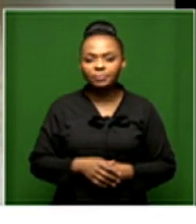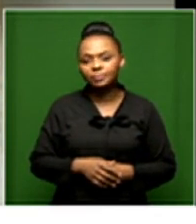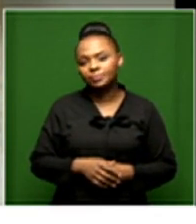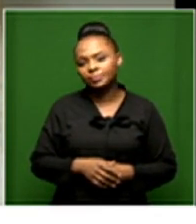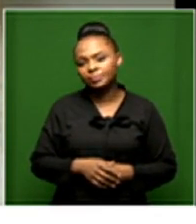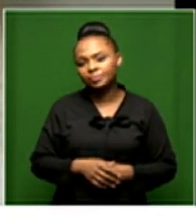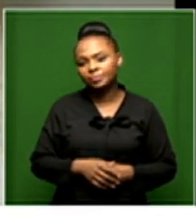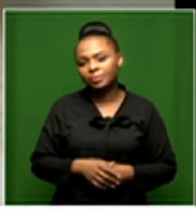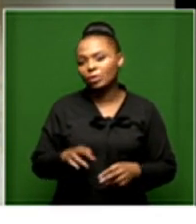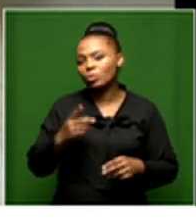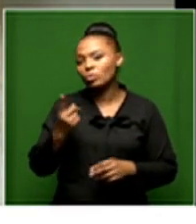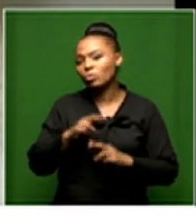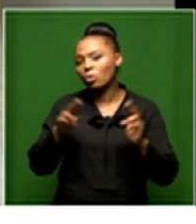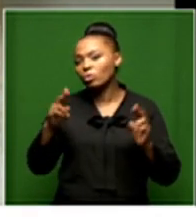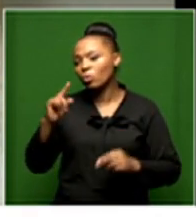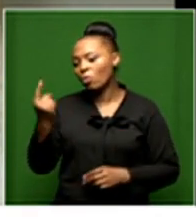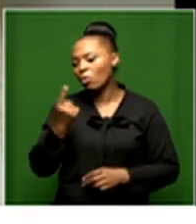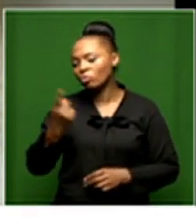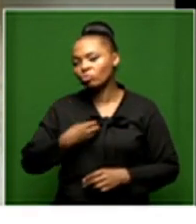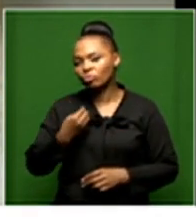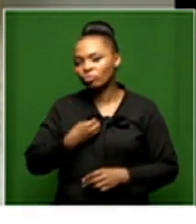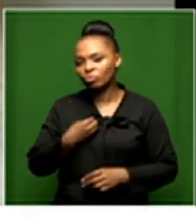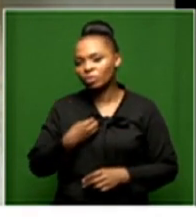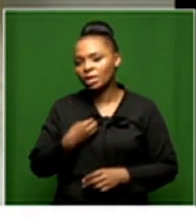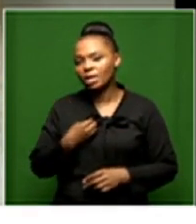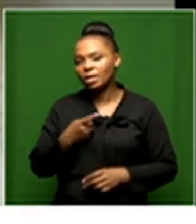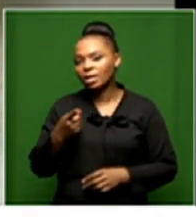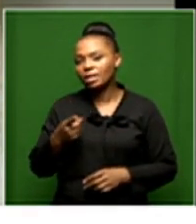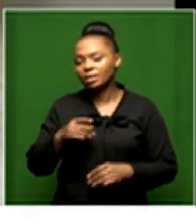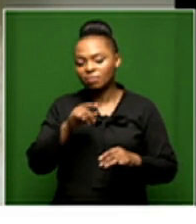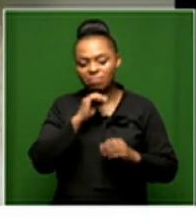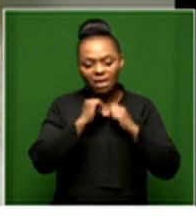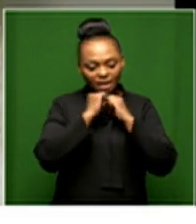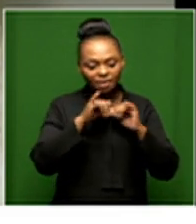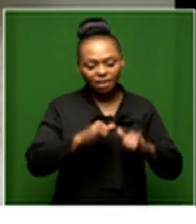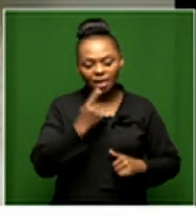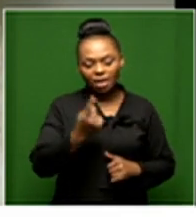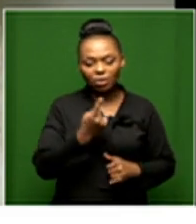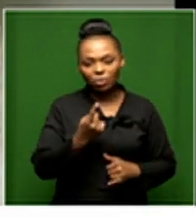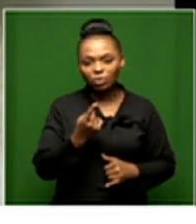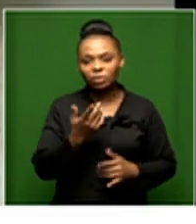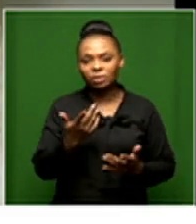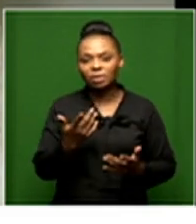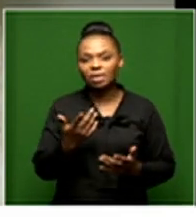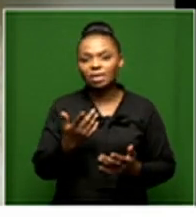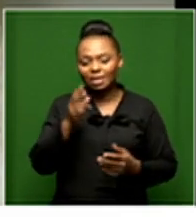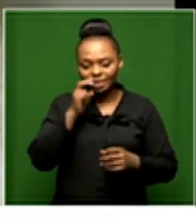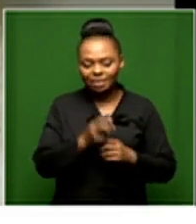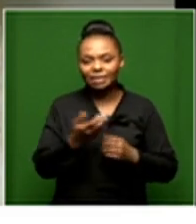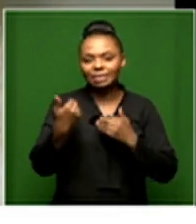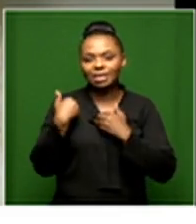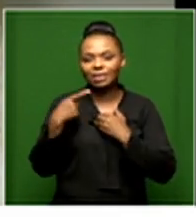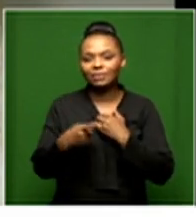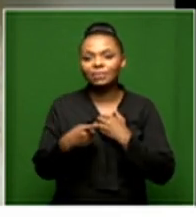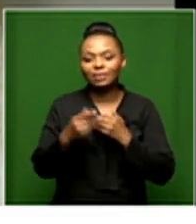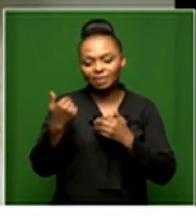generation. It's not the ideal scenario for them to stay alone. They all got to move to a safe state, to a